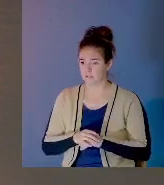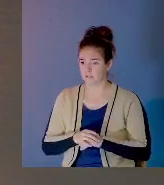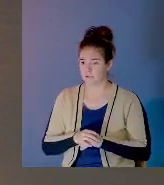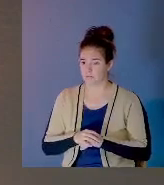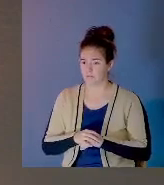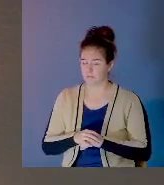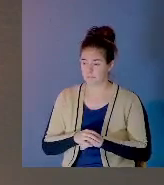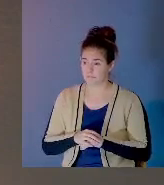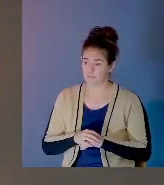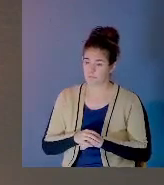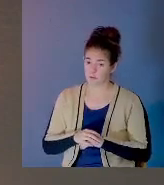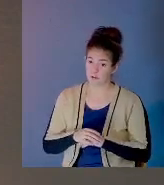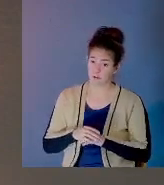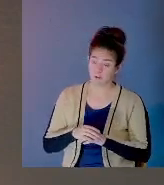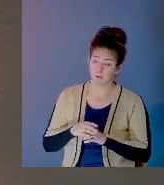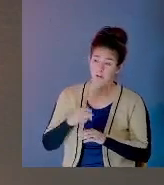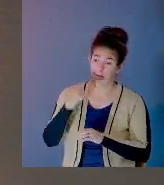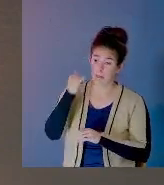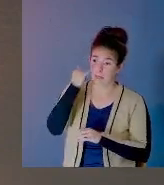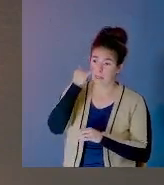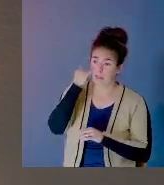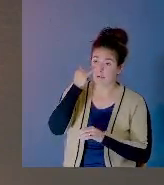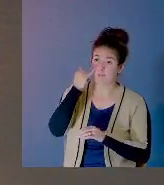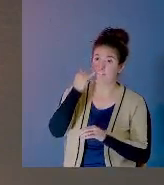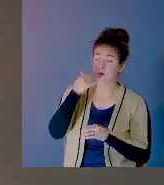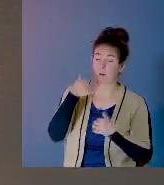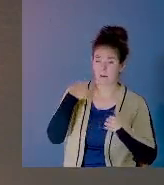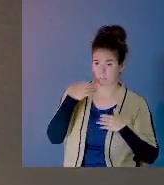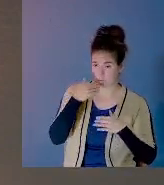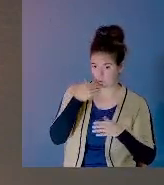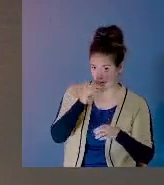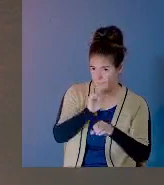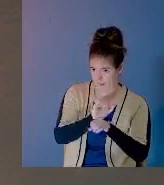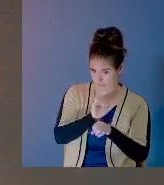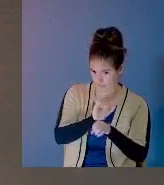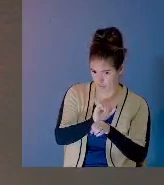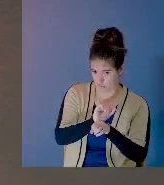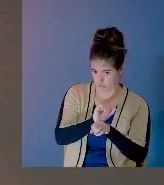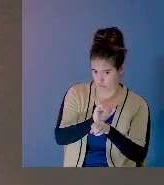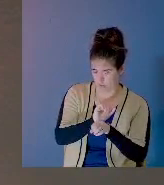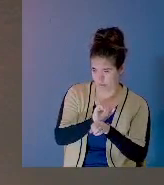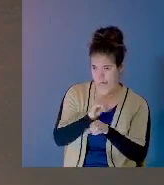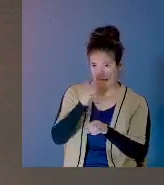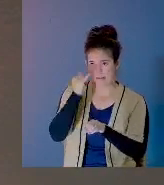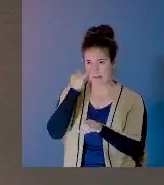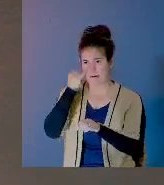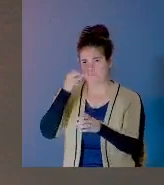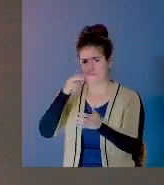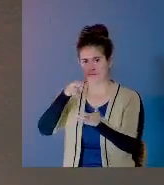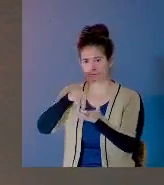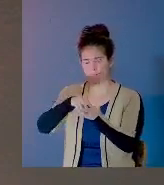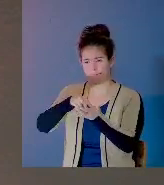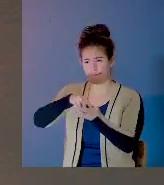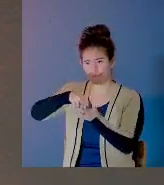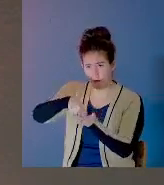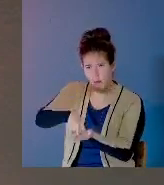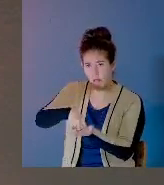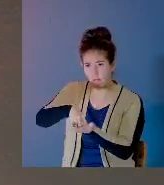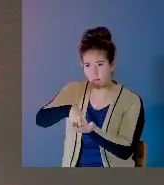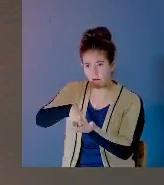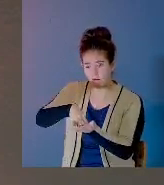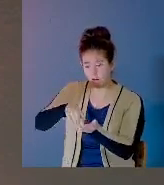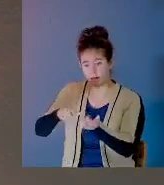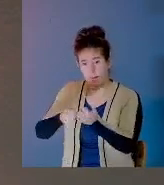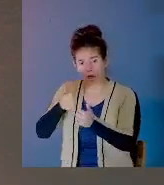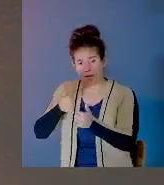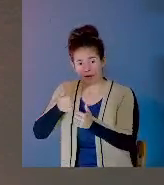their labor. For if they fall, the one will lift up his fellow. But woe to him that